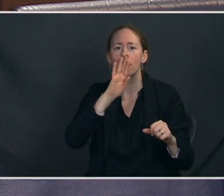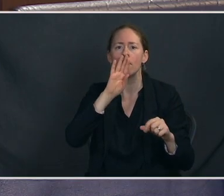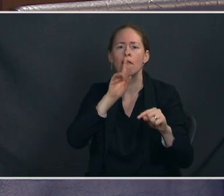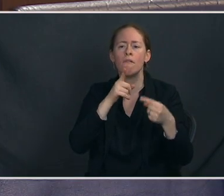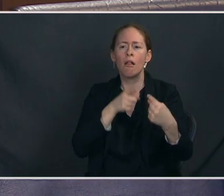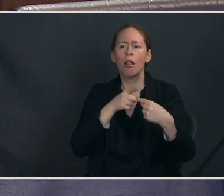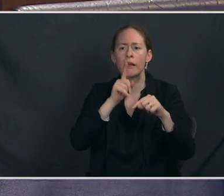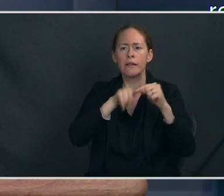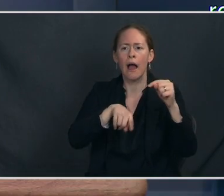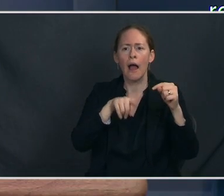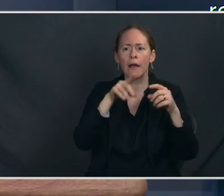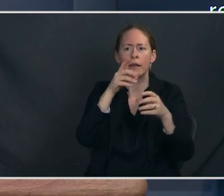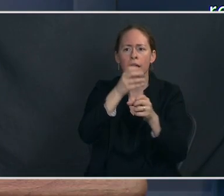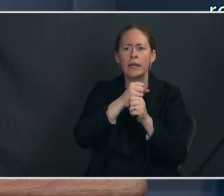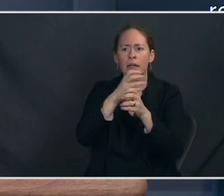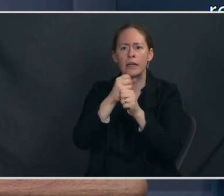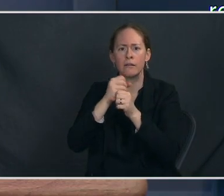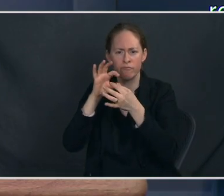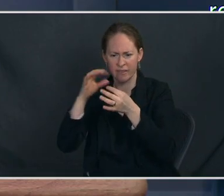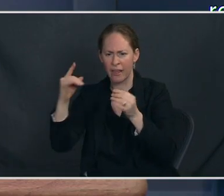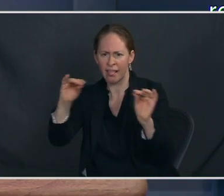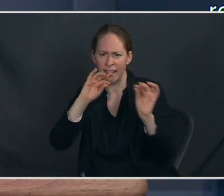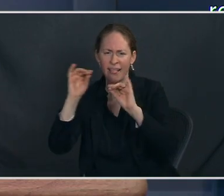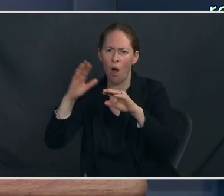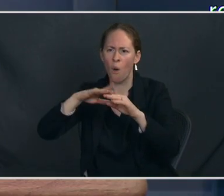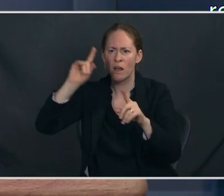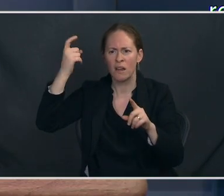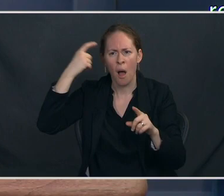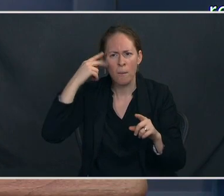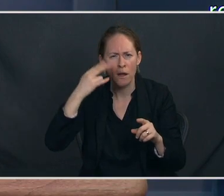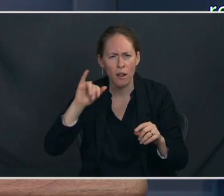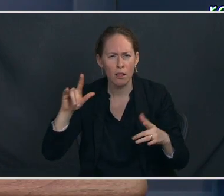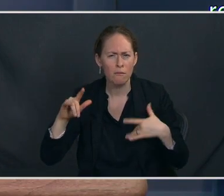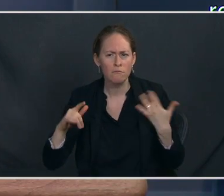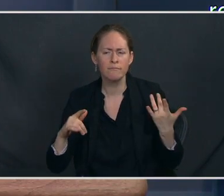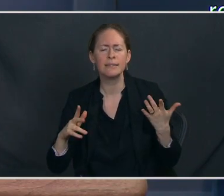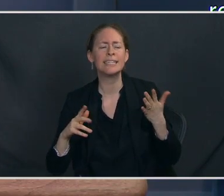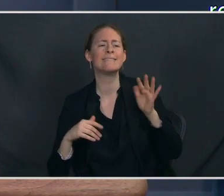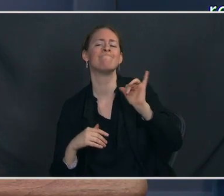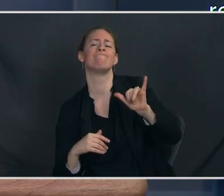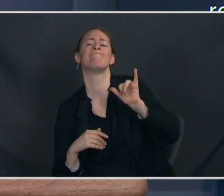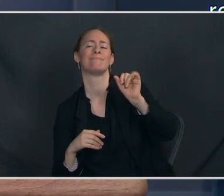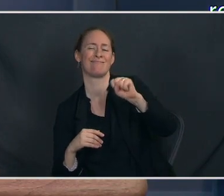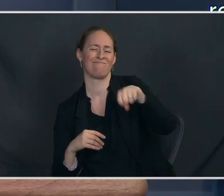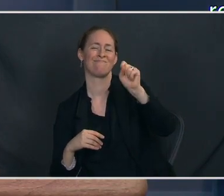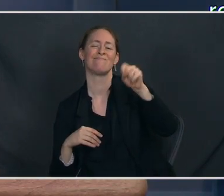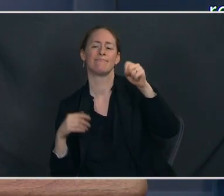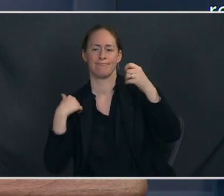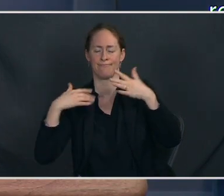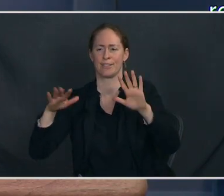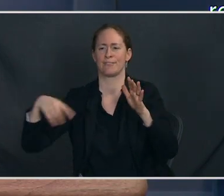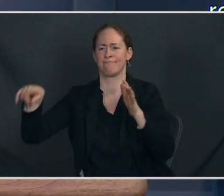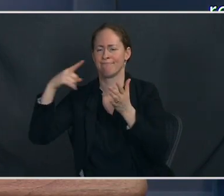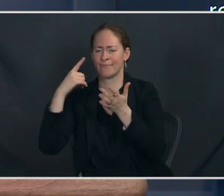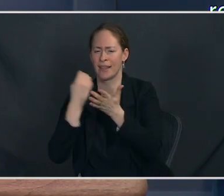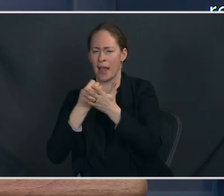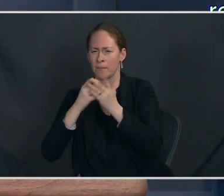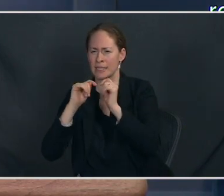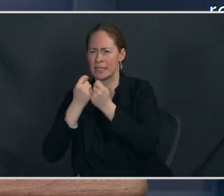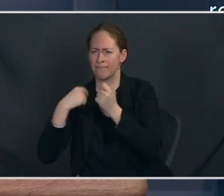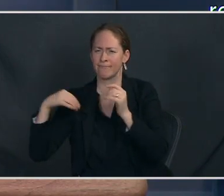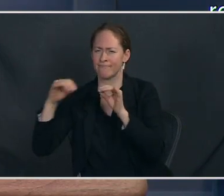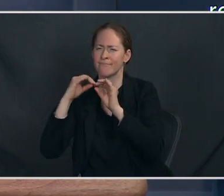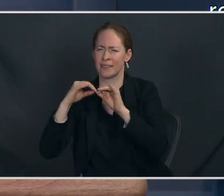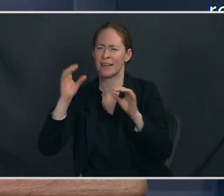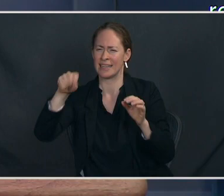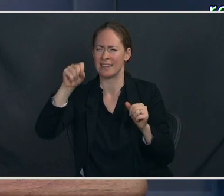Cardin. I know I had talked a little bit with our economic team about this issue earlier, but I'll have to circle back with you on it.